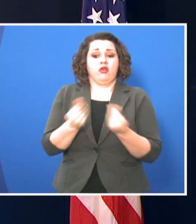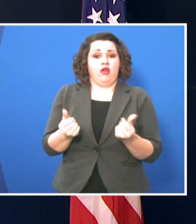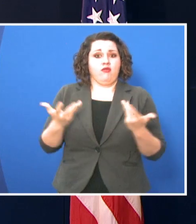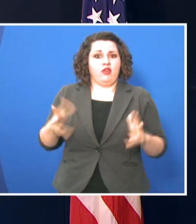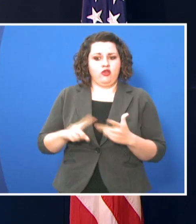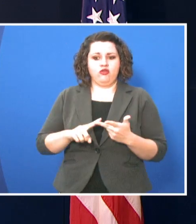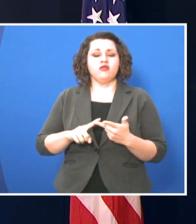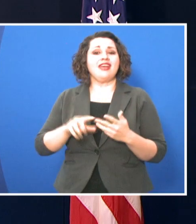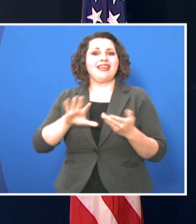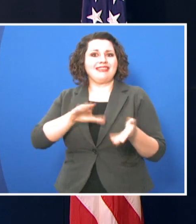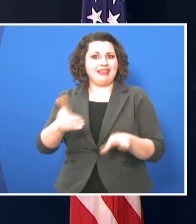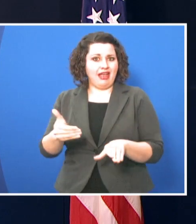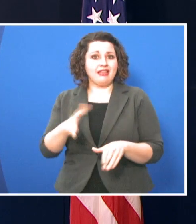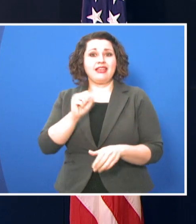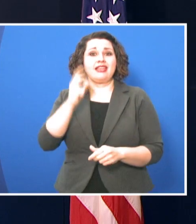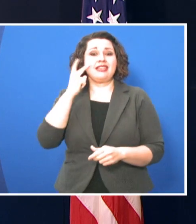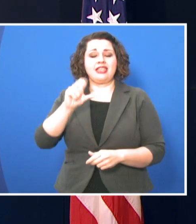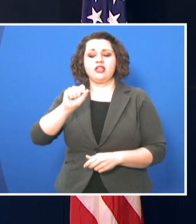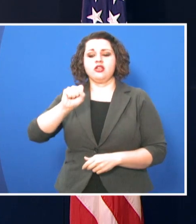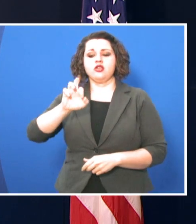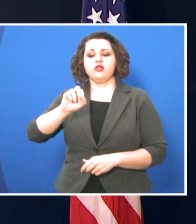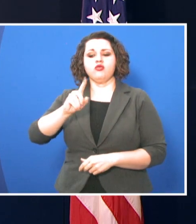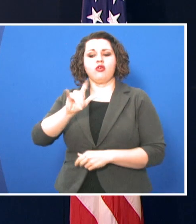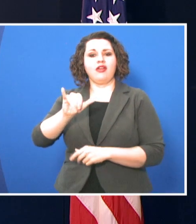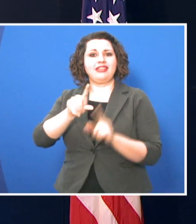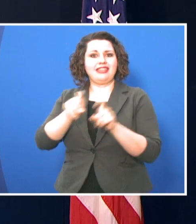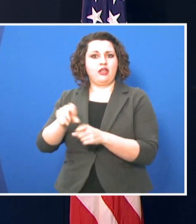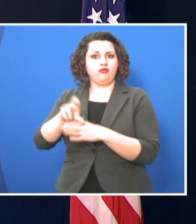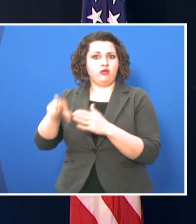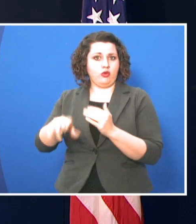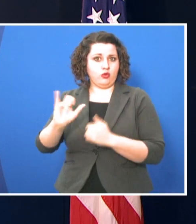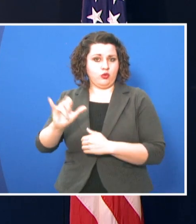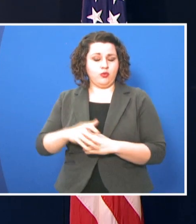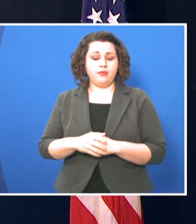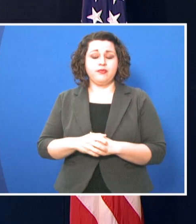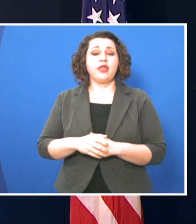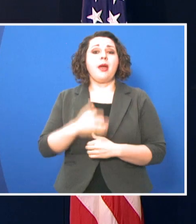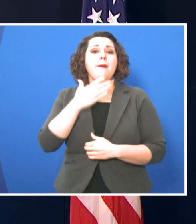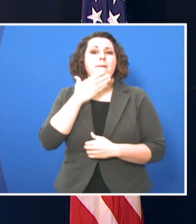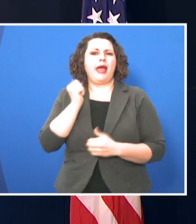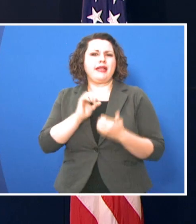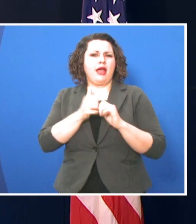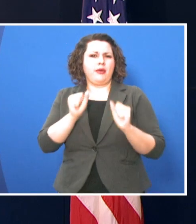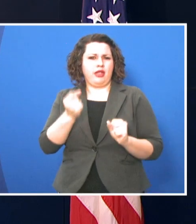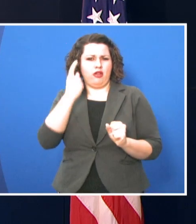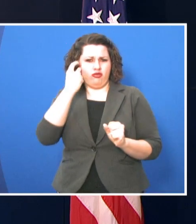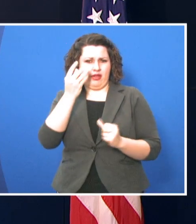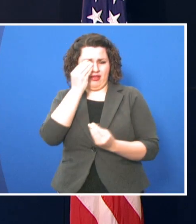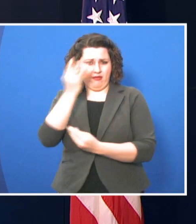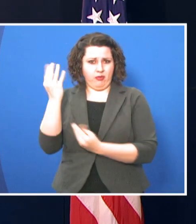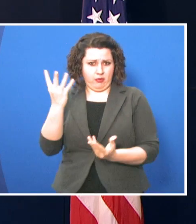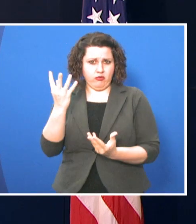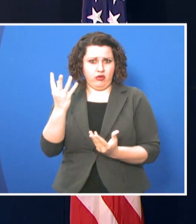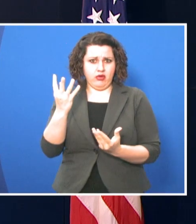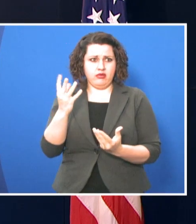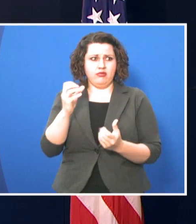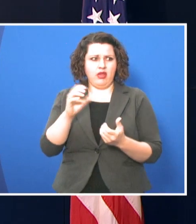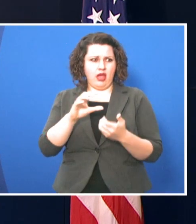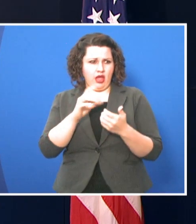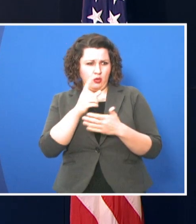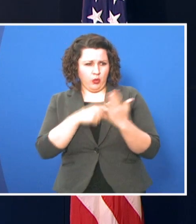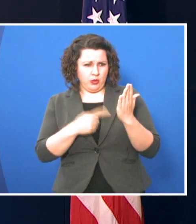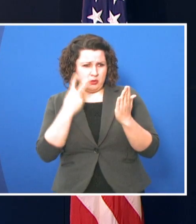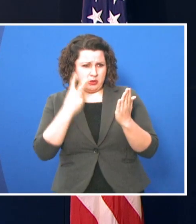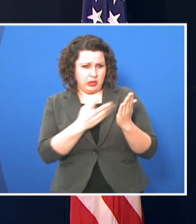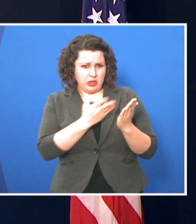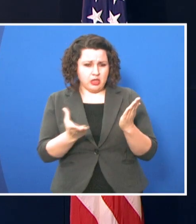see results from serology testing. The best way to understand the data and what it's telling us about virus activity is simply